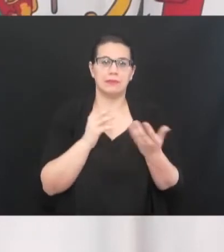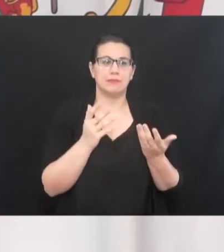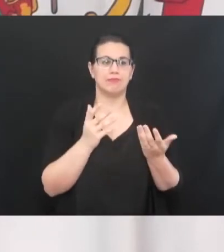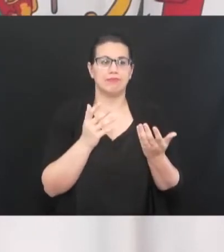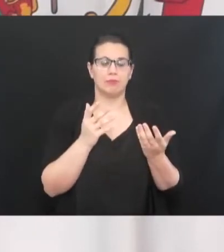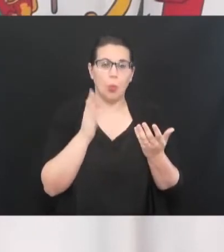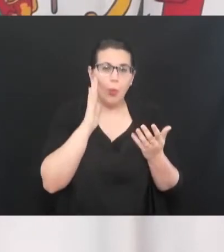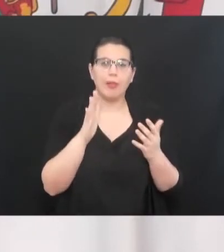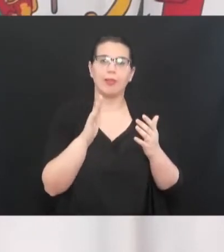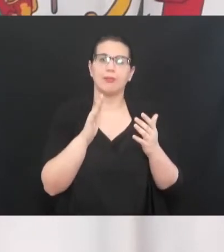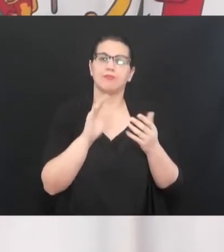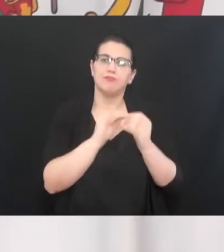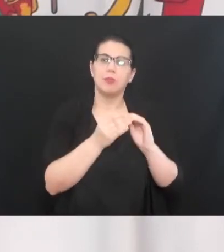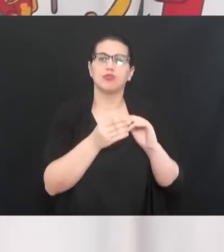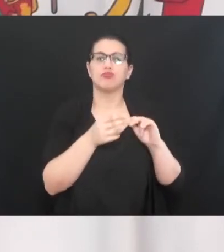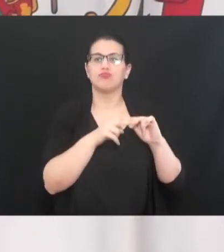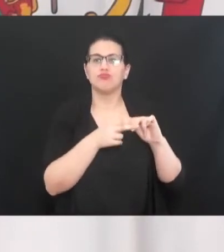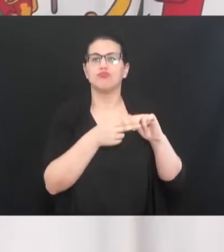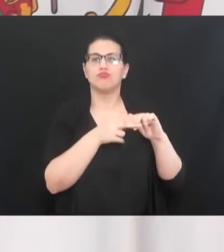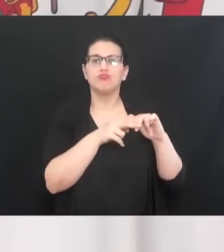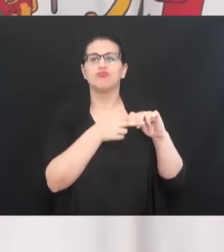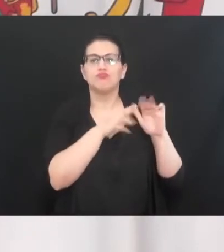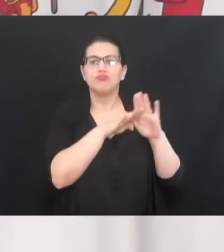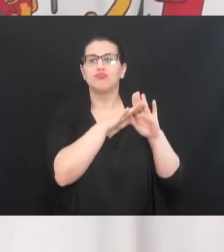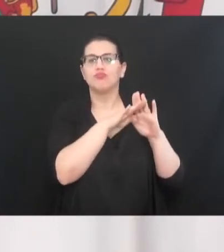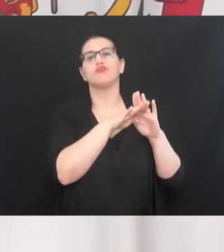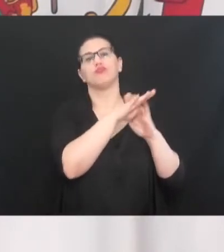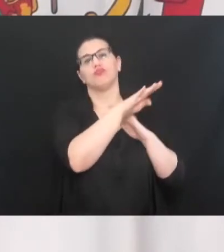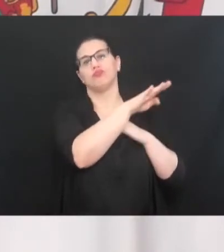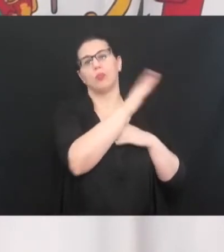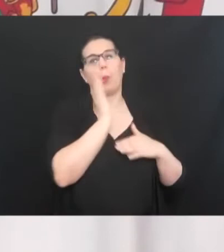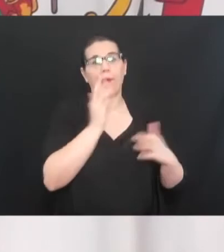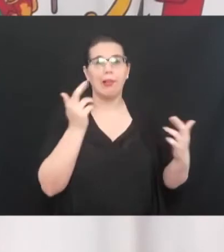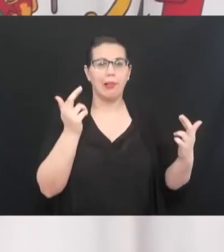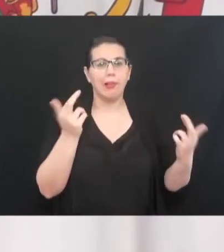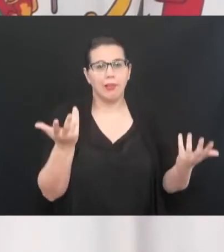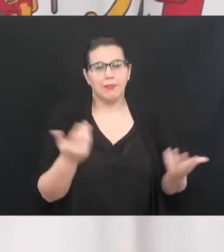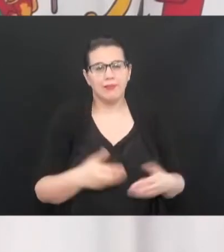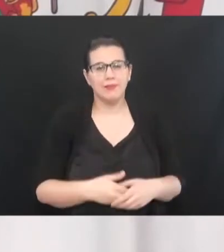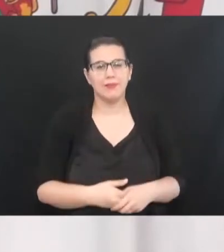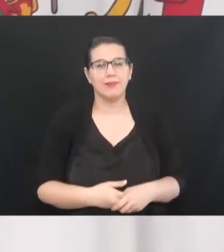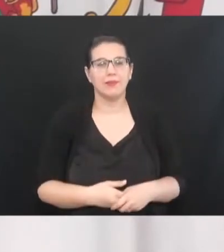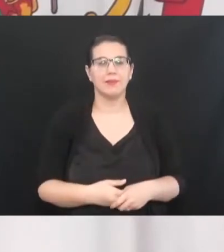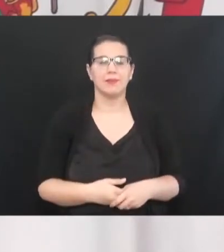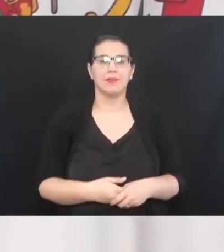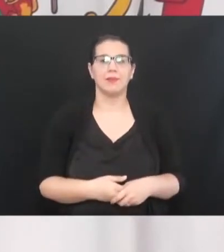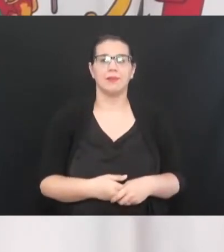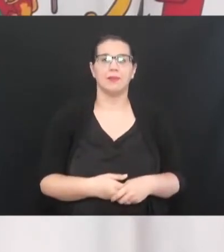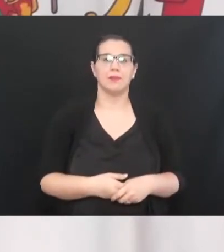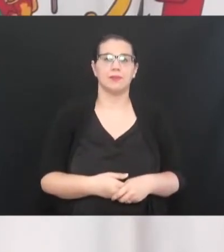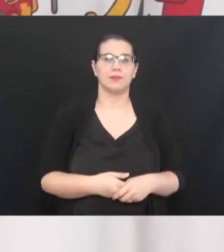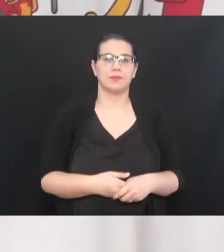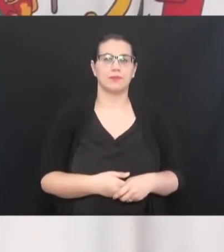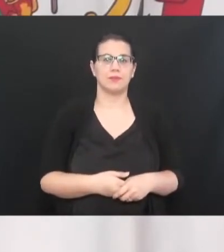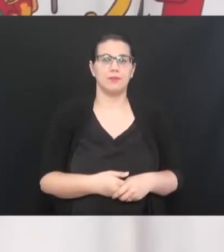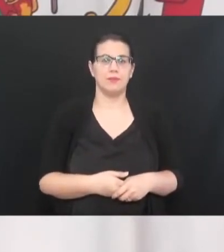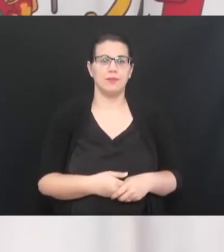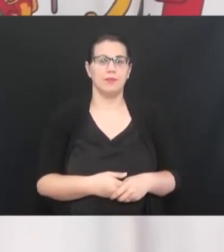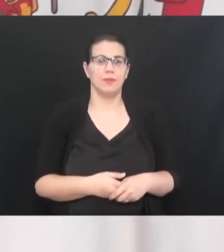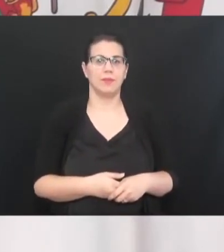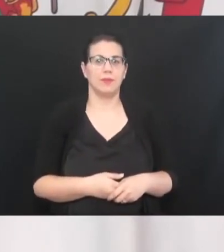pathway and get our vaccination numbers where we've maybe exhausted a